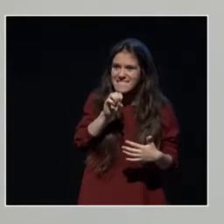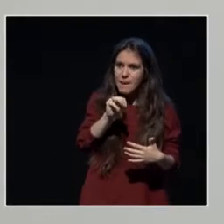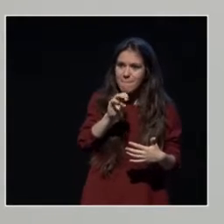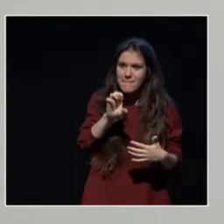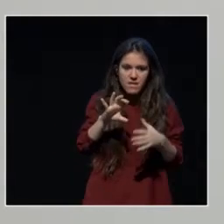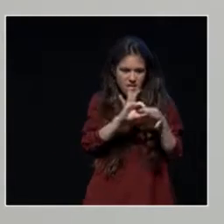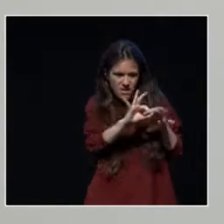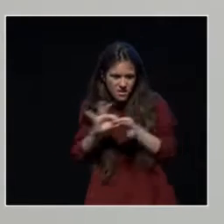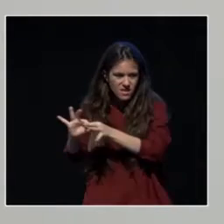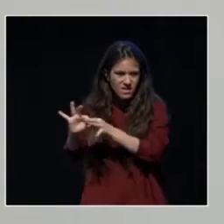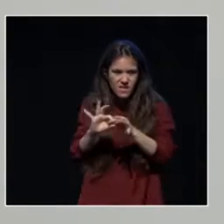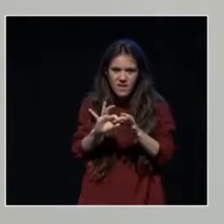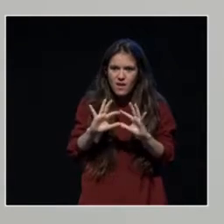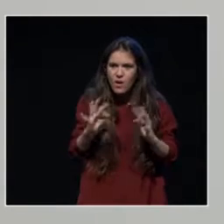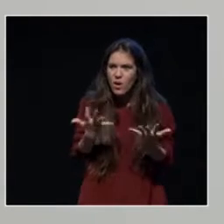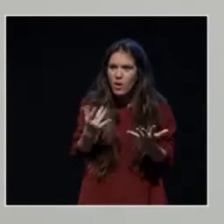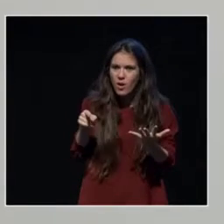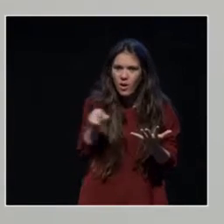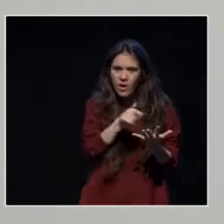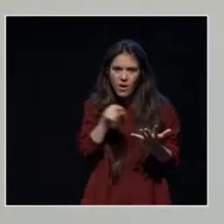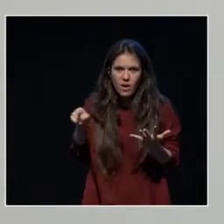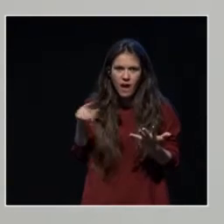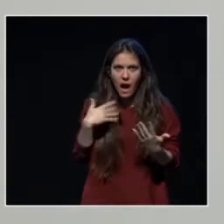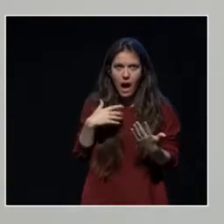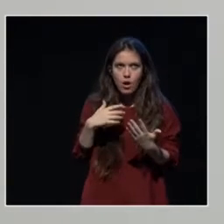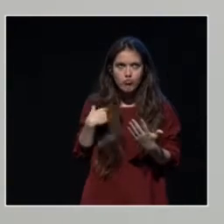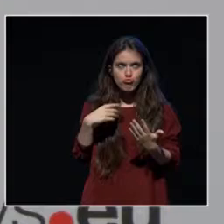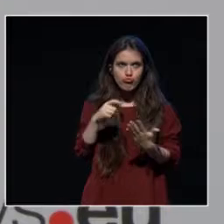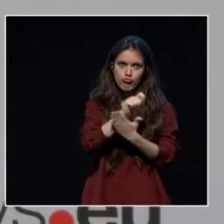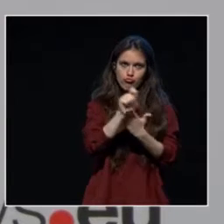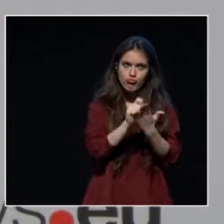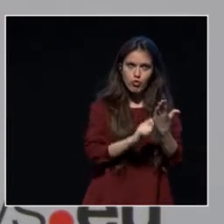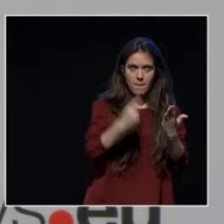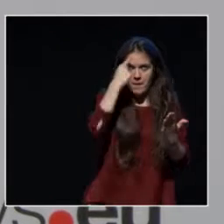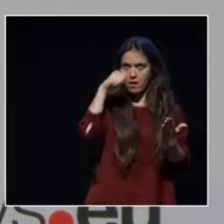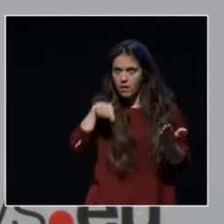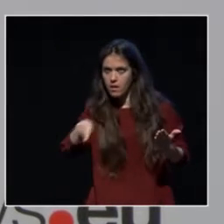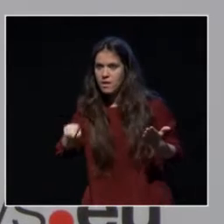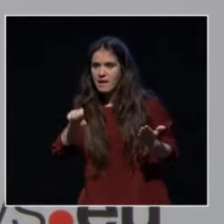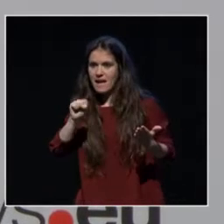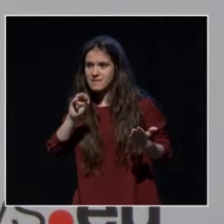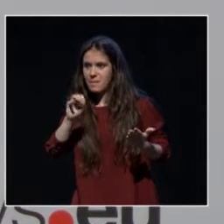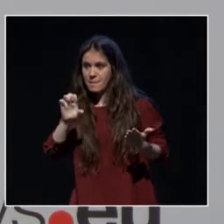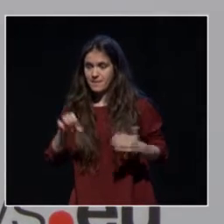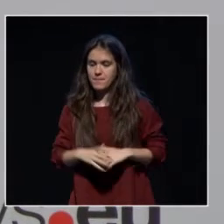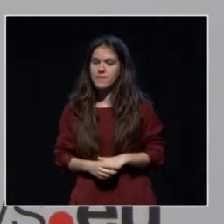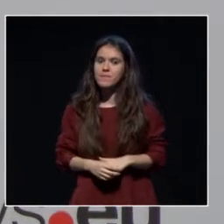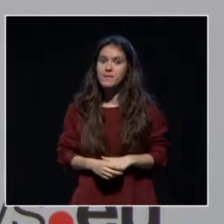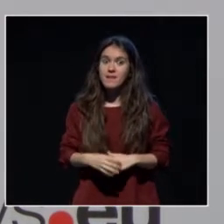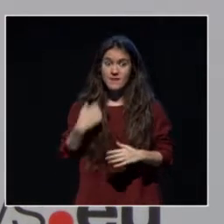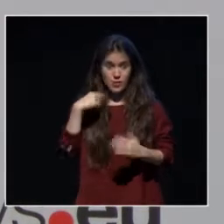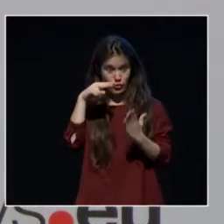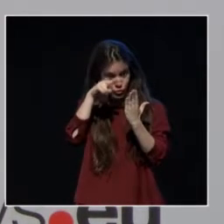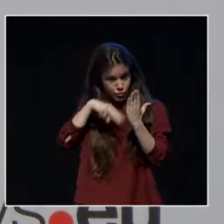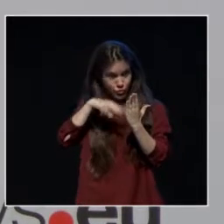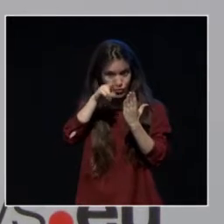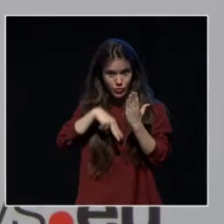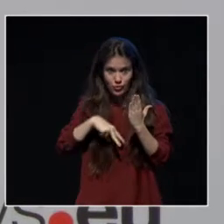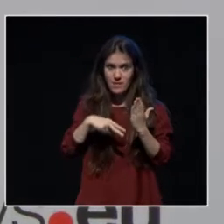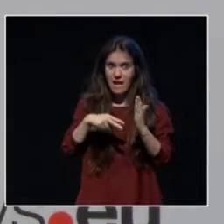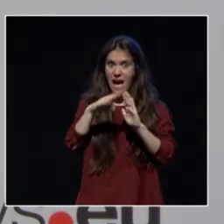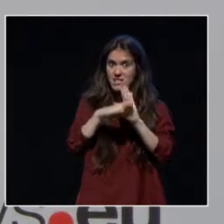Were the SDGs drafted with small business in mind? If you read the Agenda 2030, small business is mentioned,